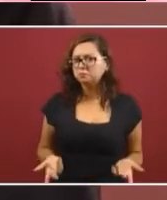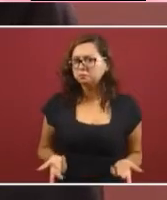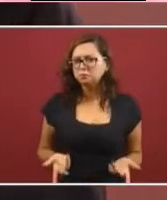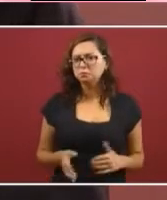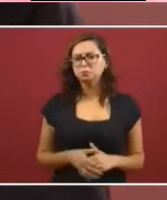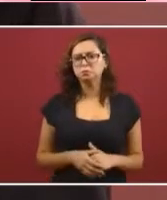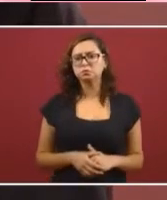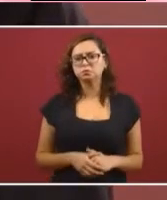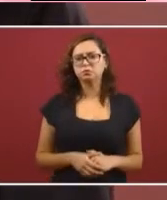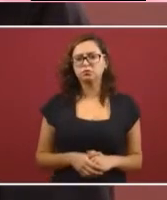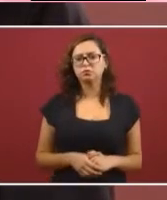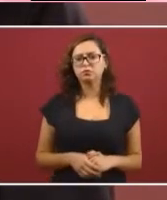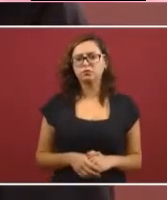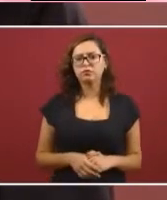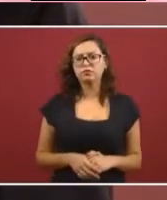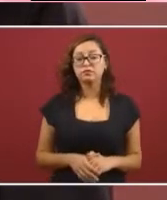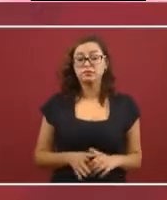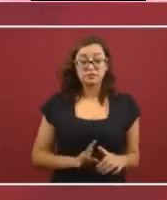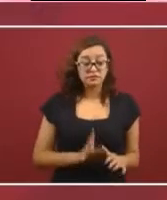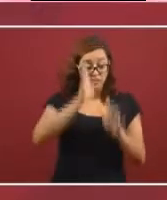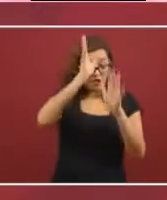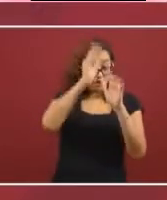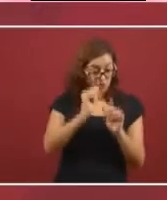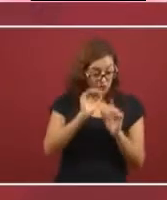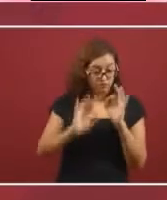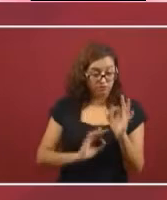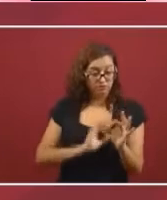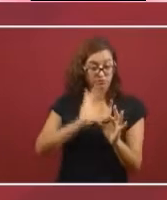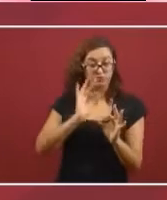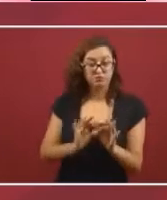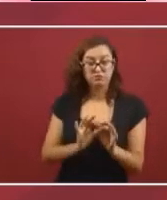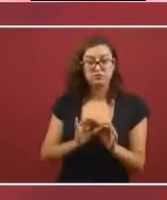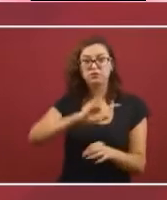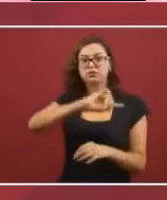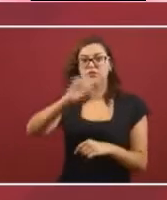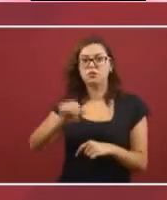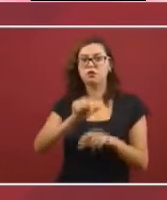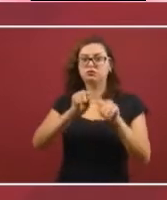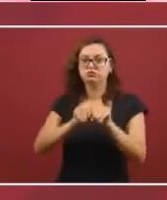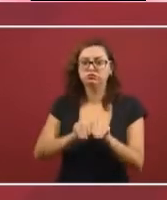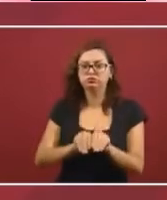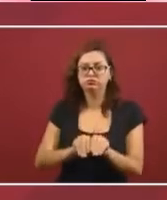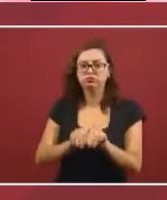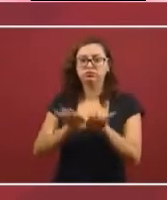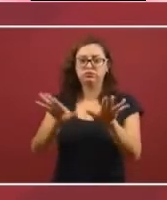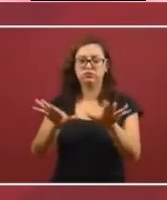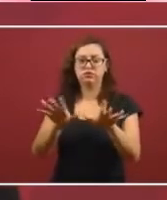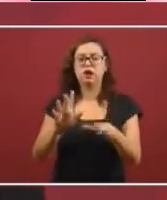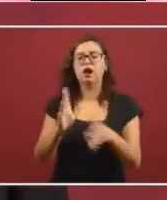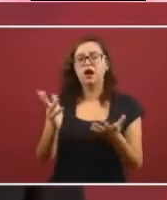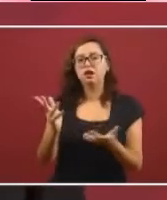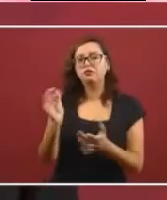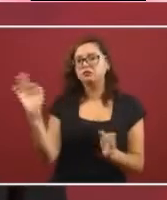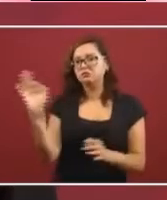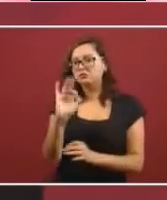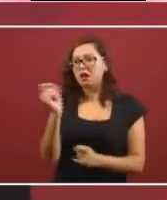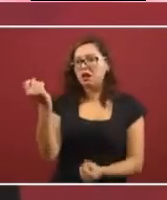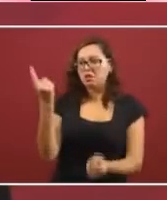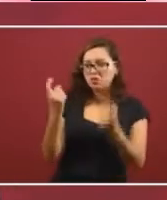So therefore, when they come to an agreement on the, they'll